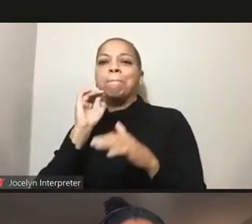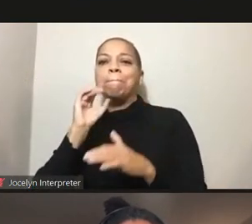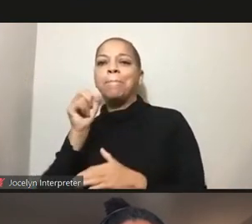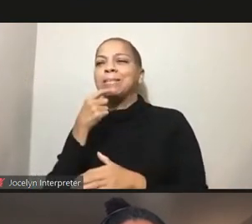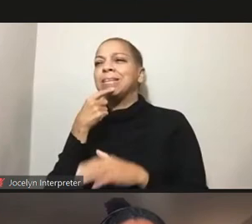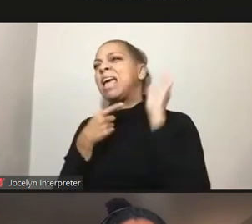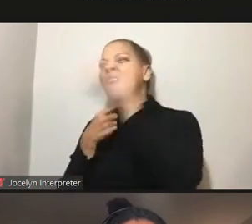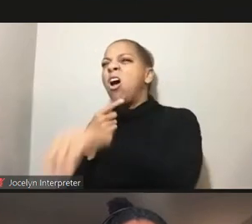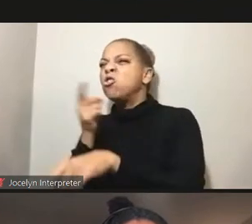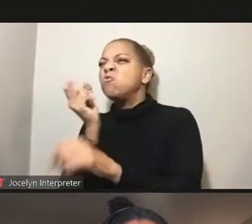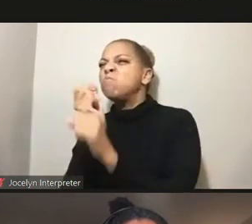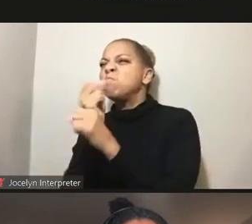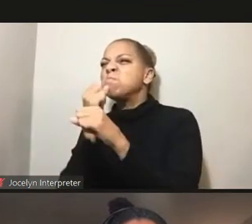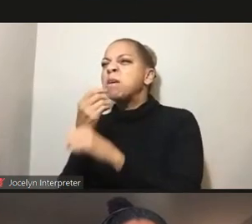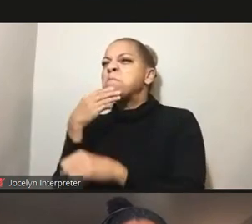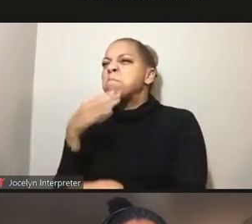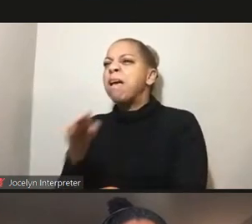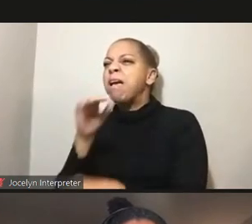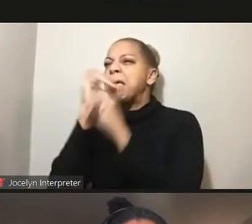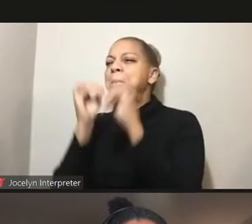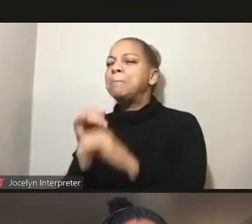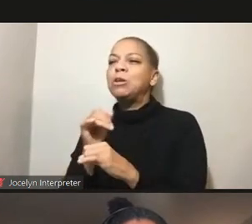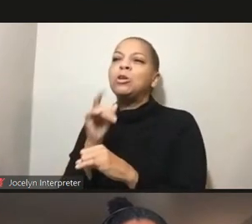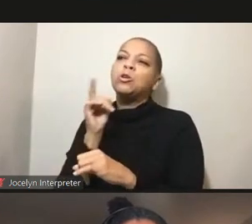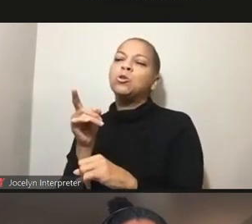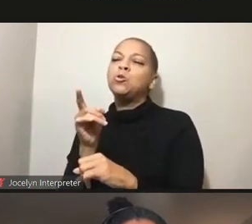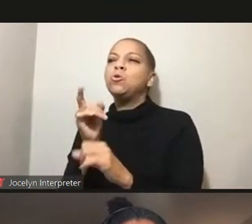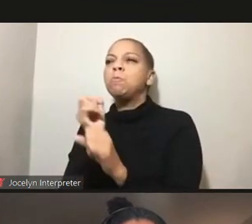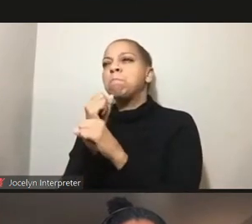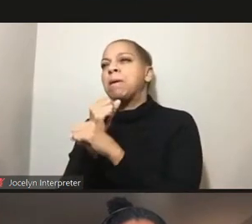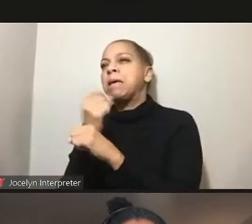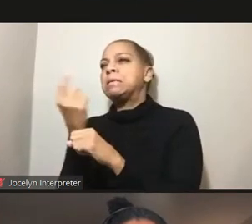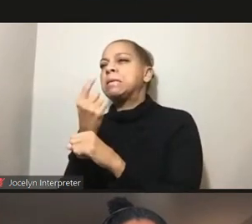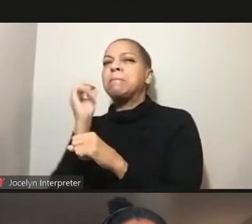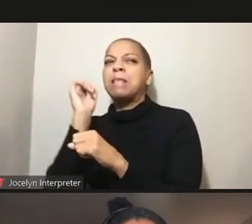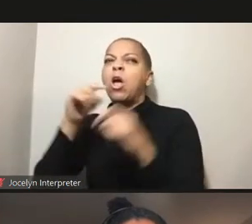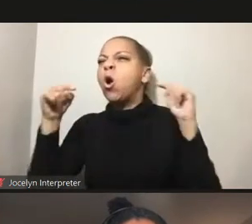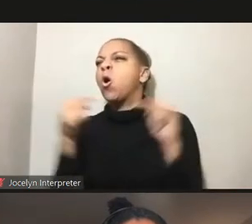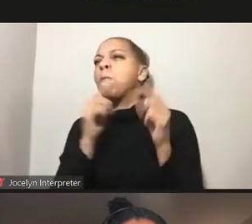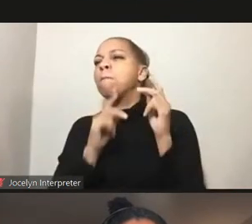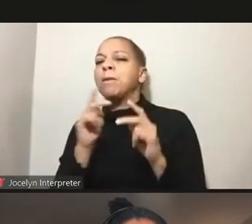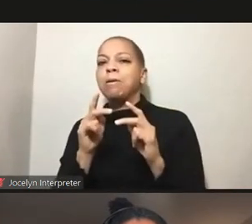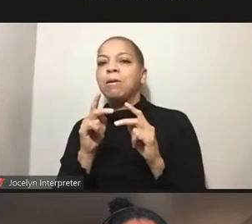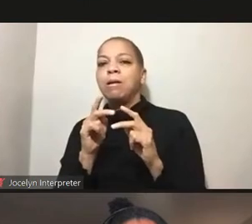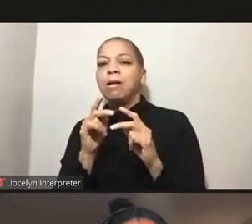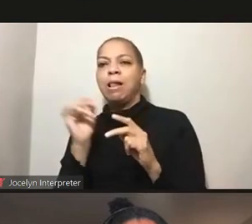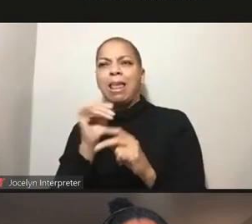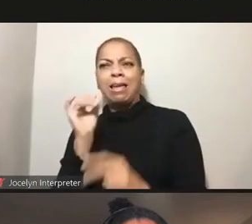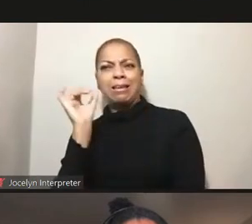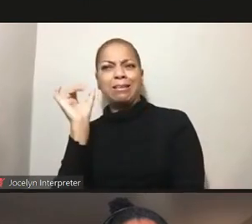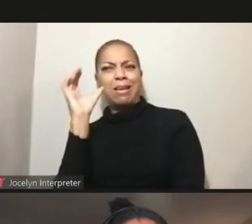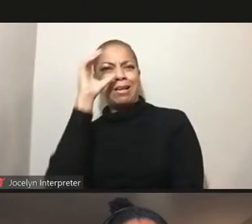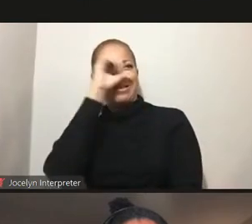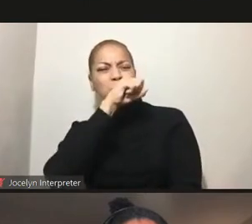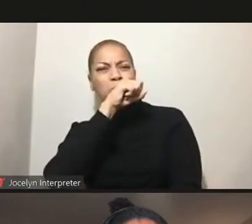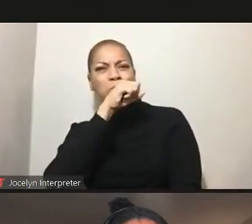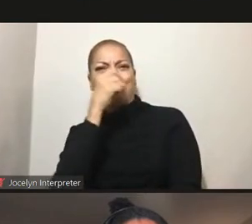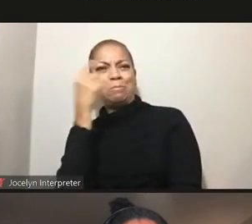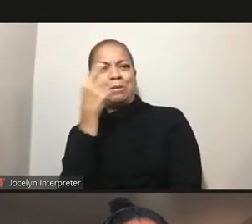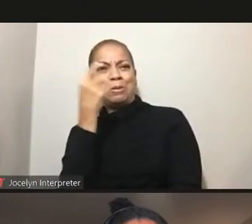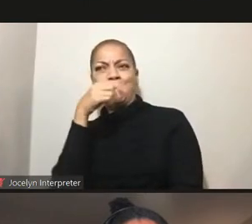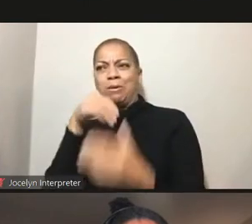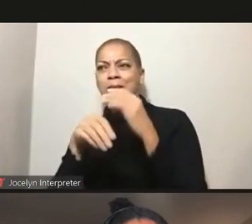made something that was that hurt people. Like the assumption that someone is going to go into a